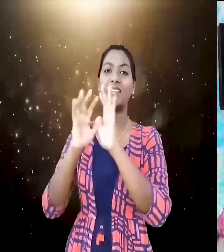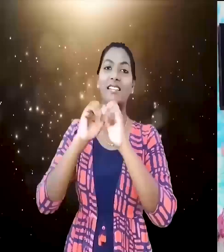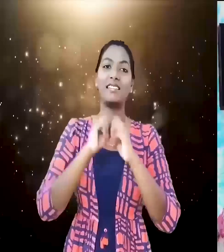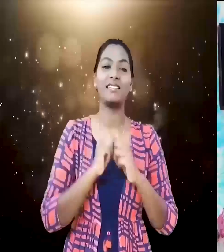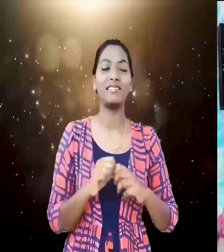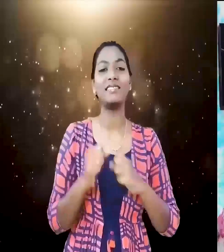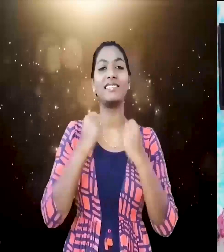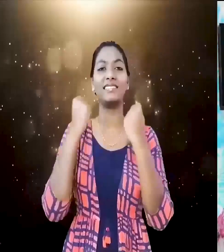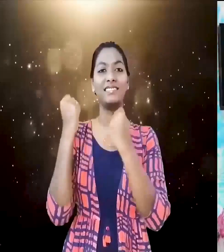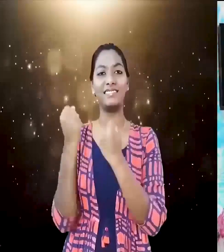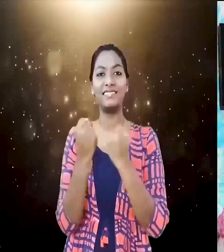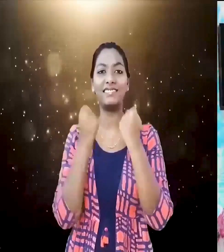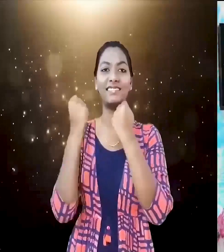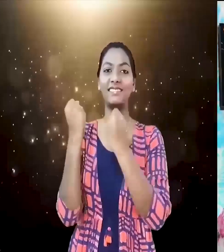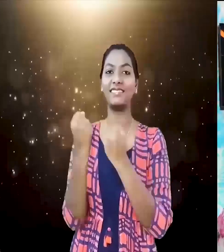What belongs to you?